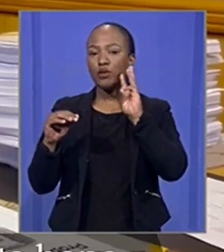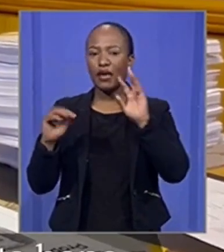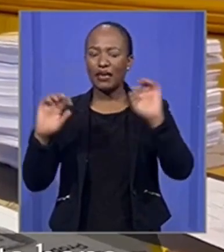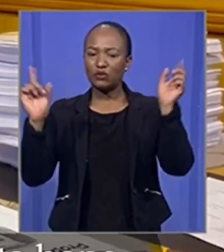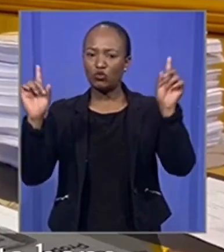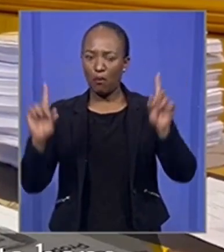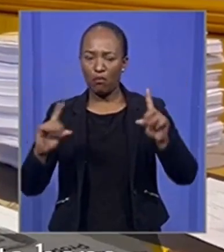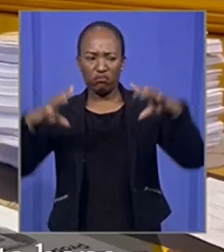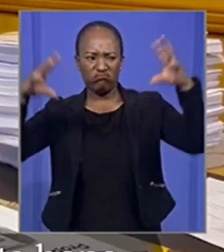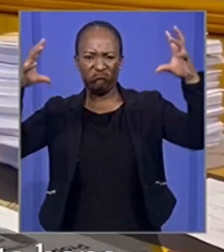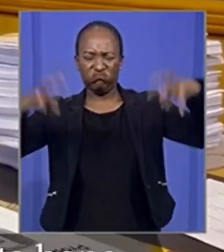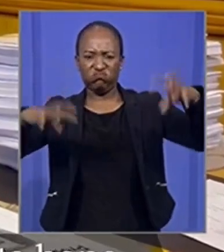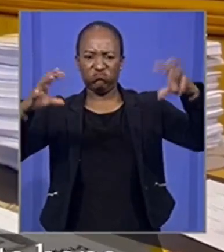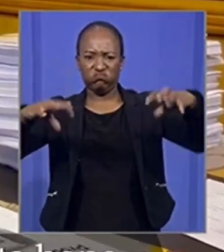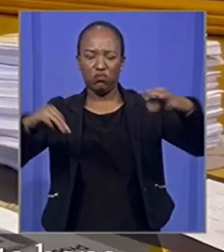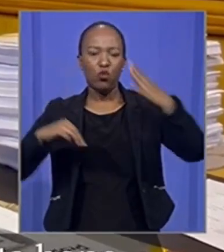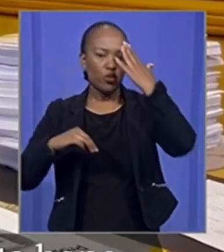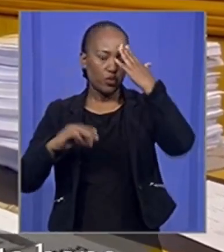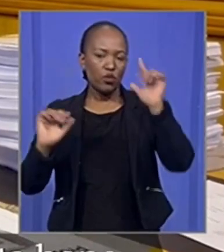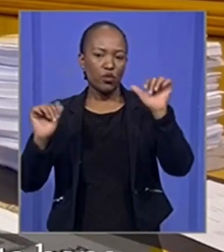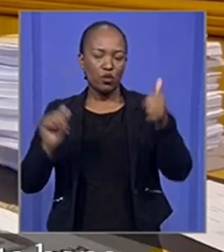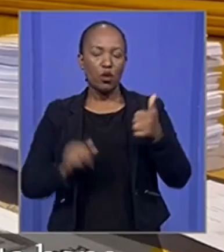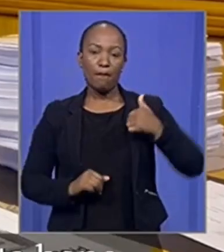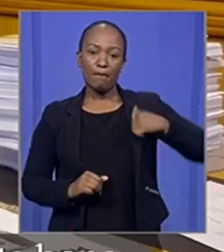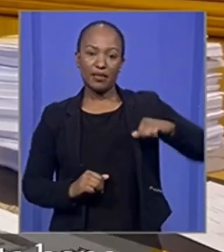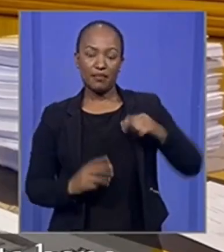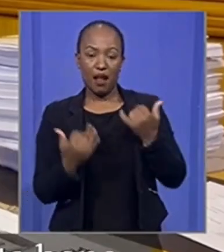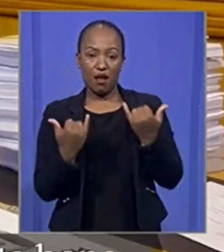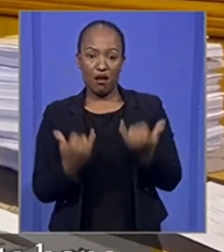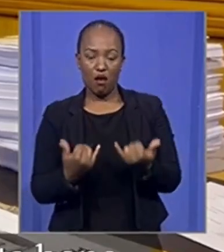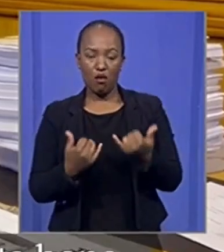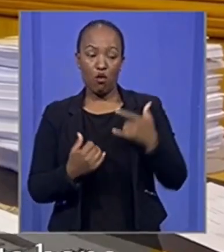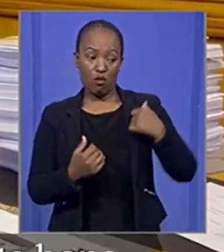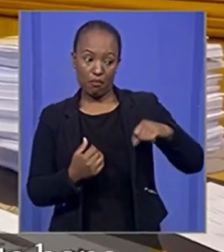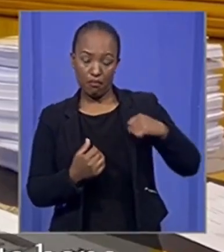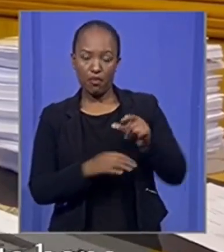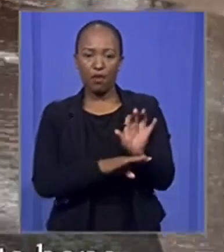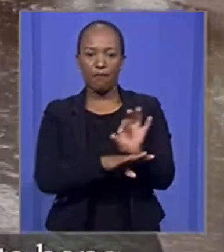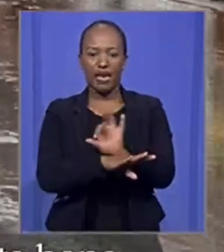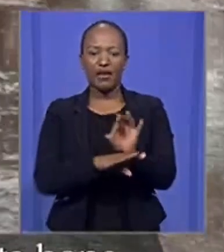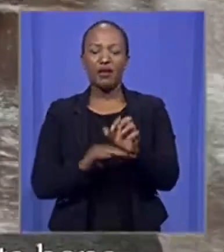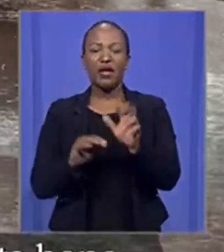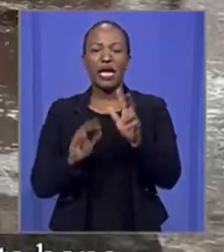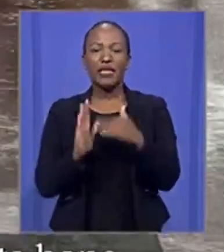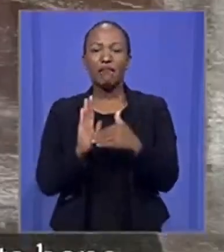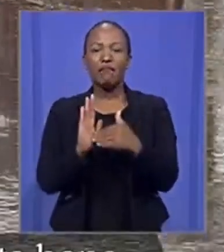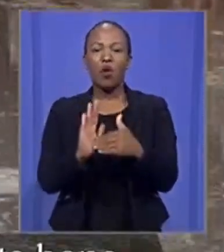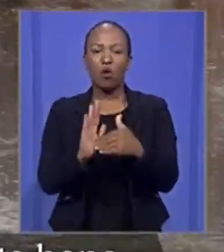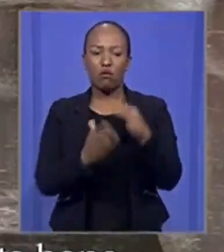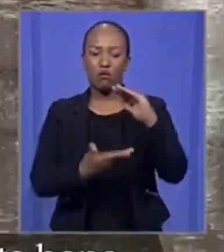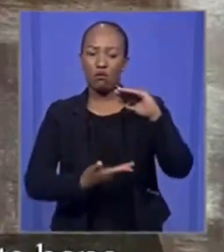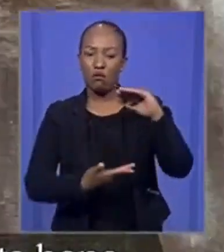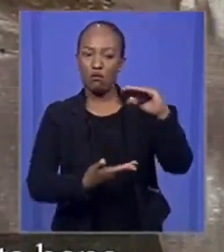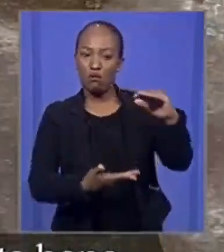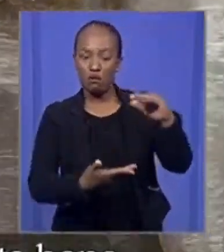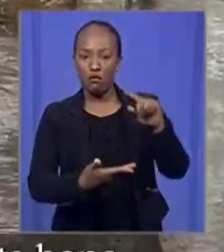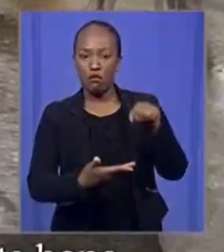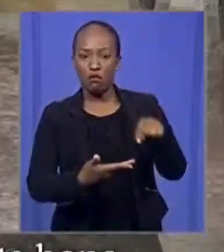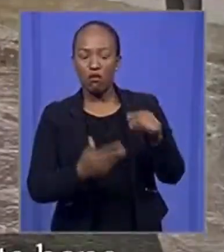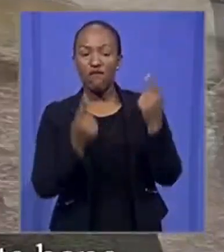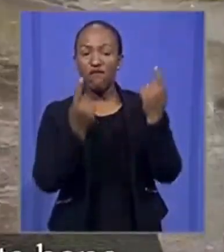ya 16 re le masepala re beakantšitše tšhelete e ka lekanang 8 million ye le gore ke multi-year project e tlo bereka